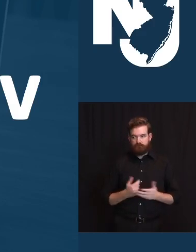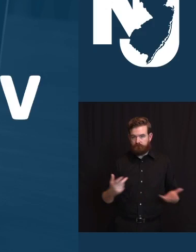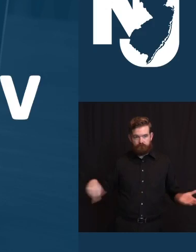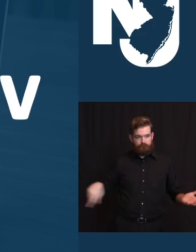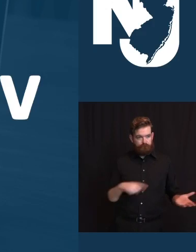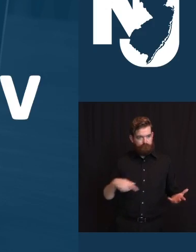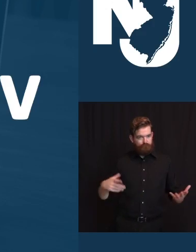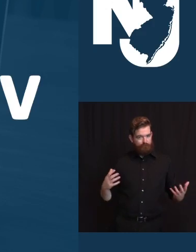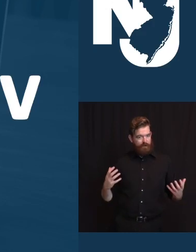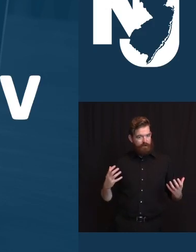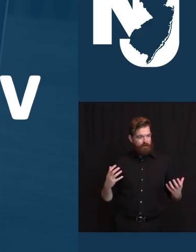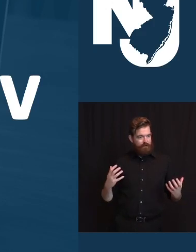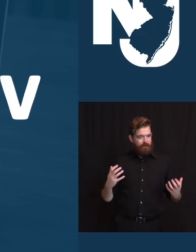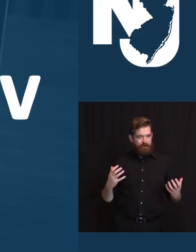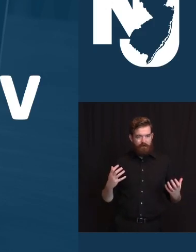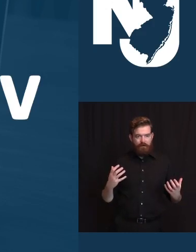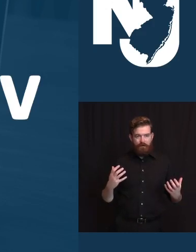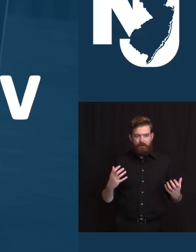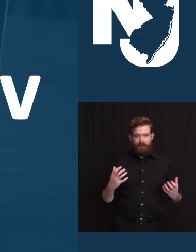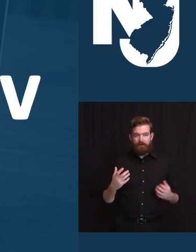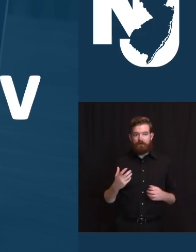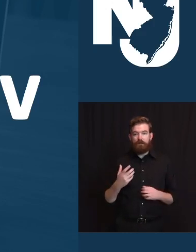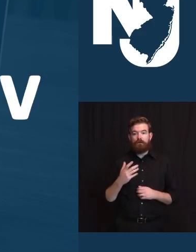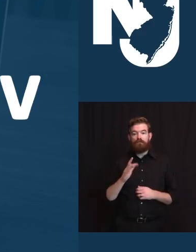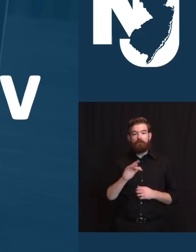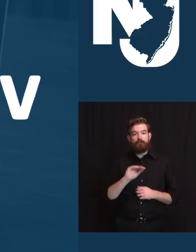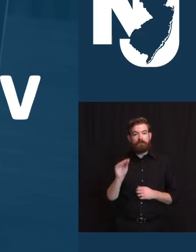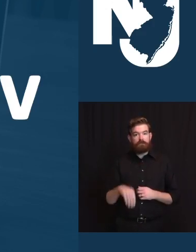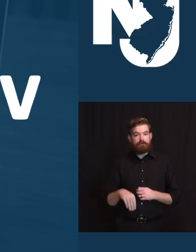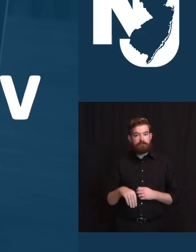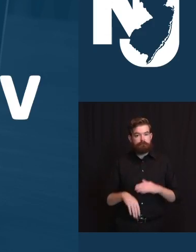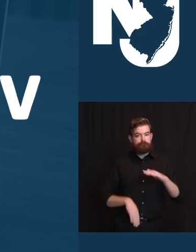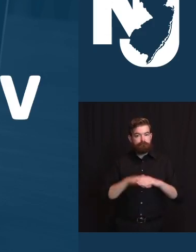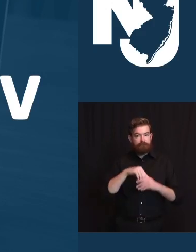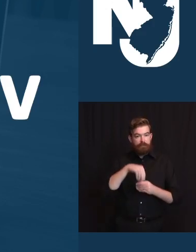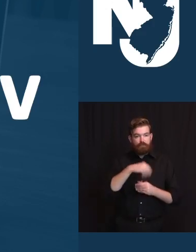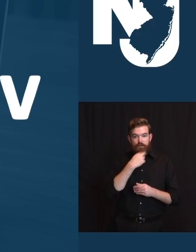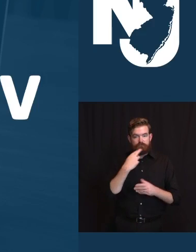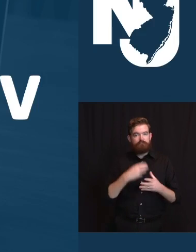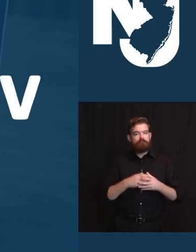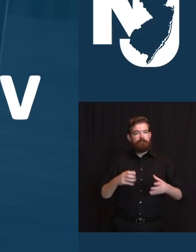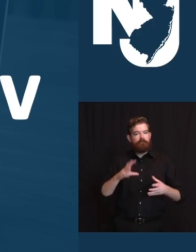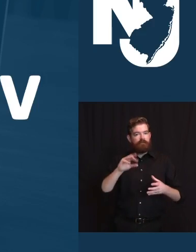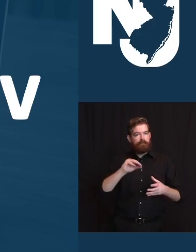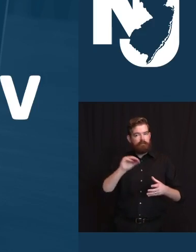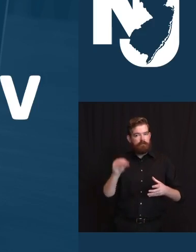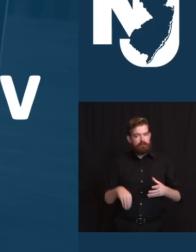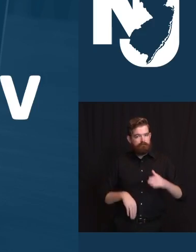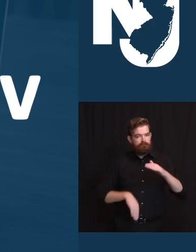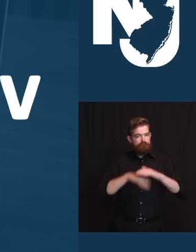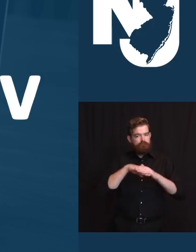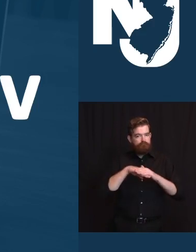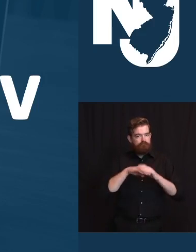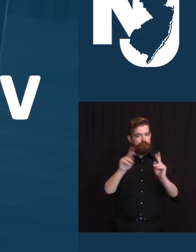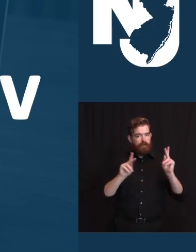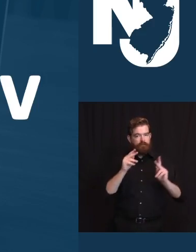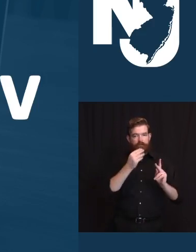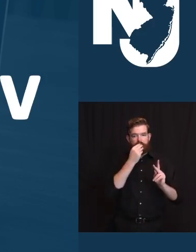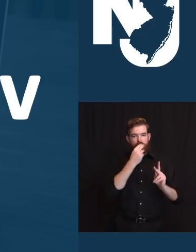capacities. But I cannot and we will not be able to do that if this weekend or the weeks that follow see a slew of restaurant owners and